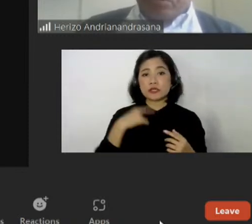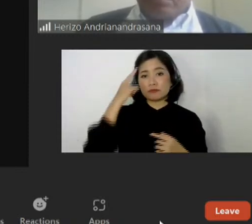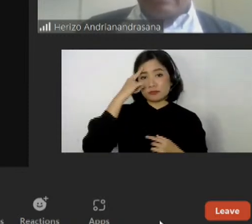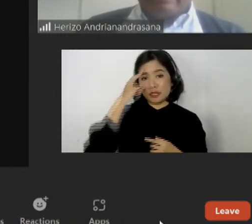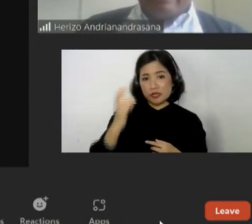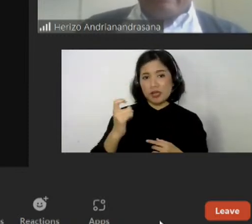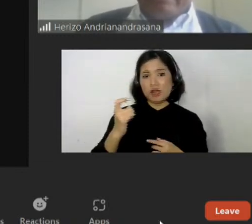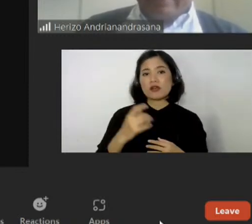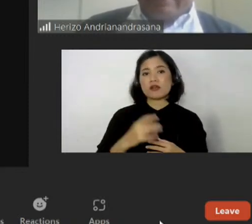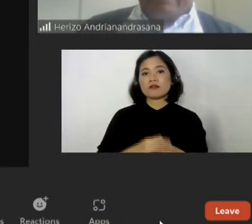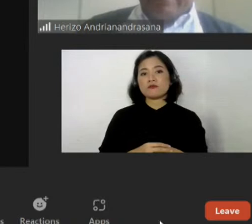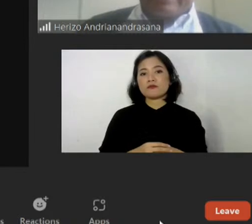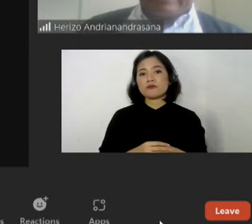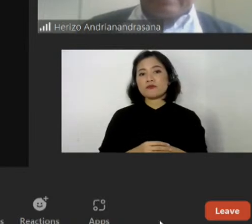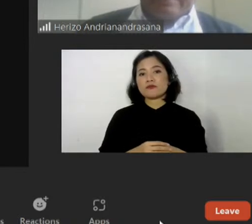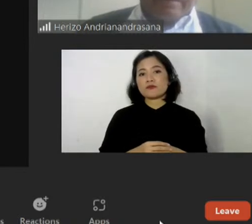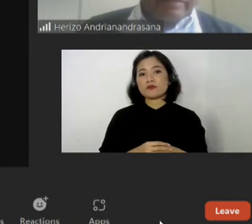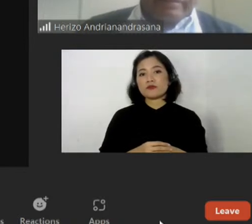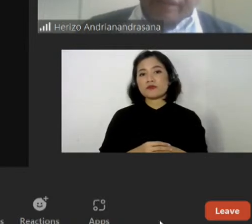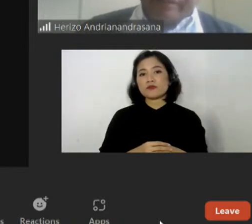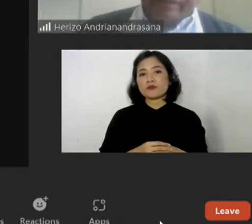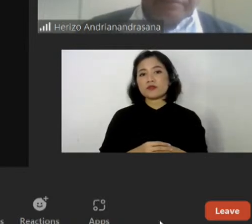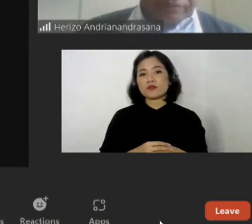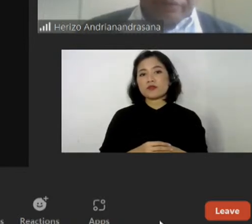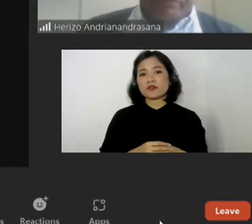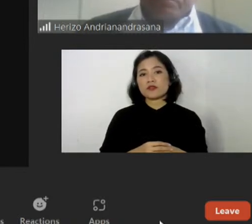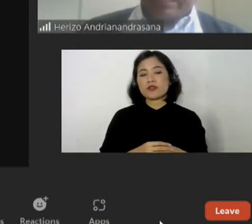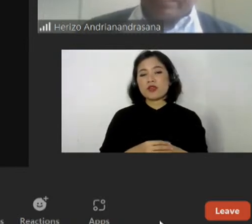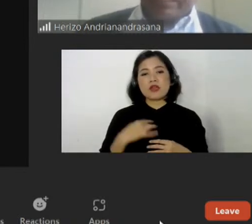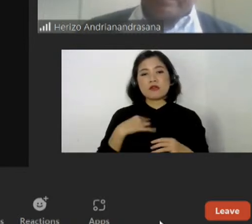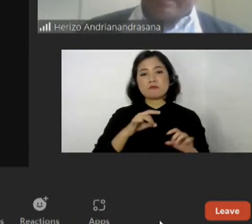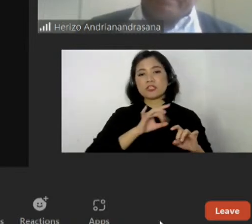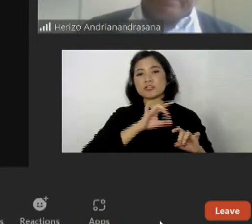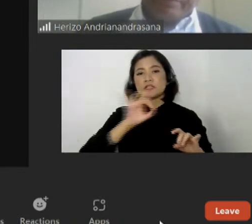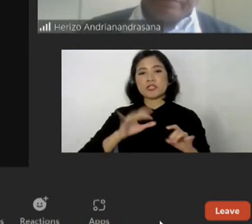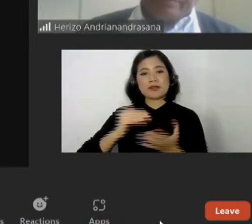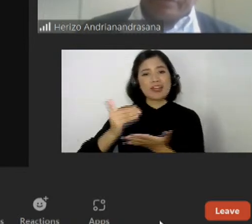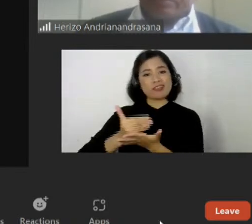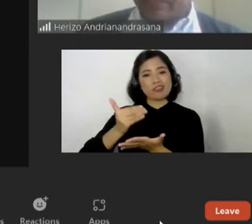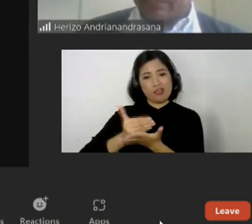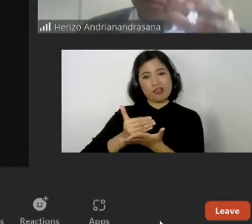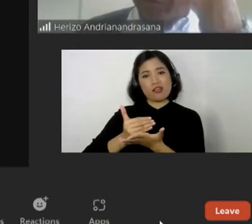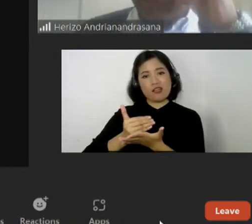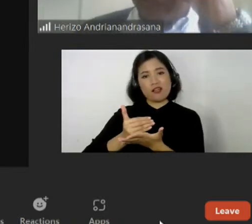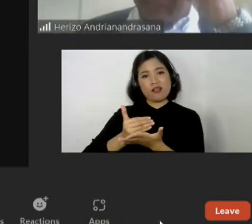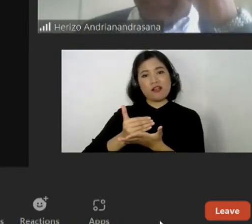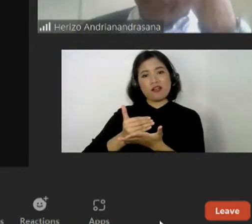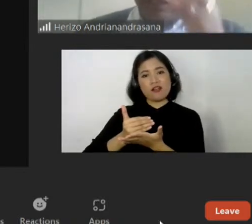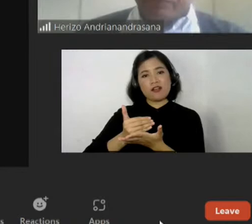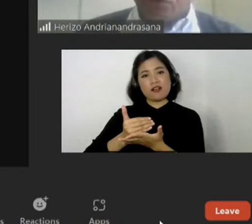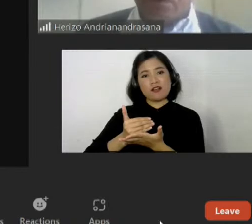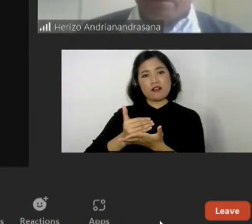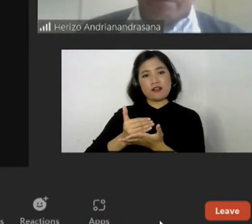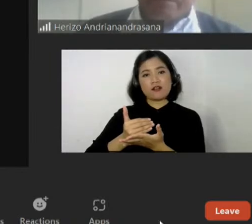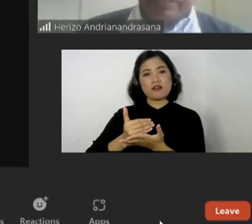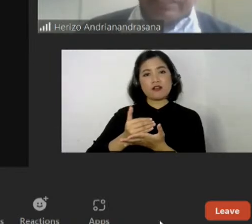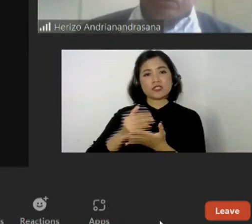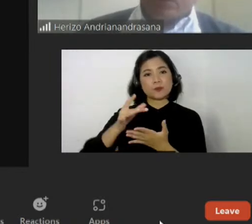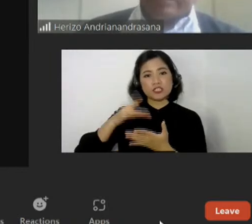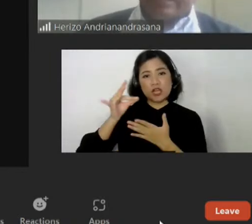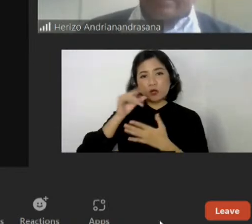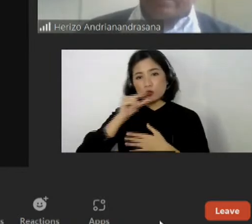can also use the VIRS light data from NASA, a very good resolution, especially for